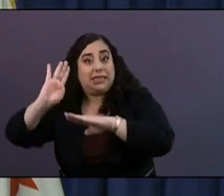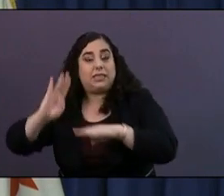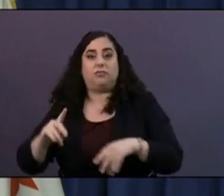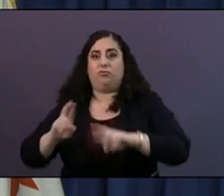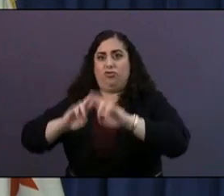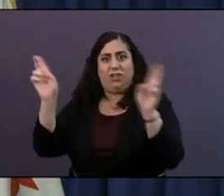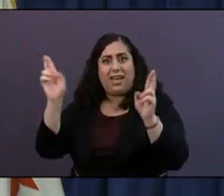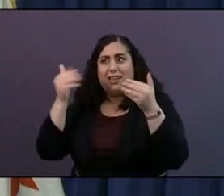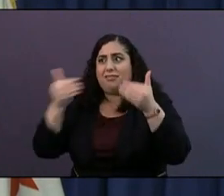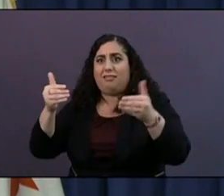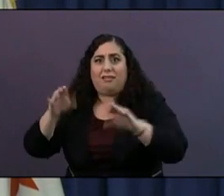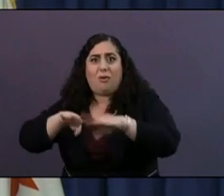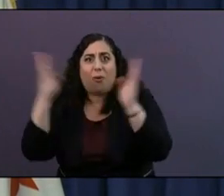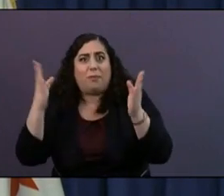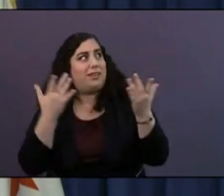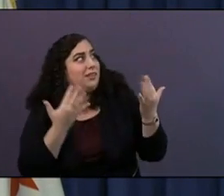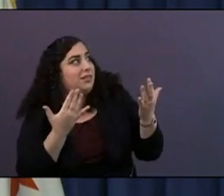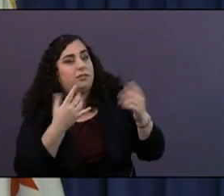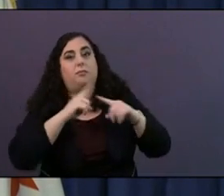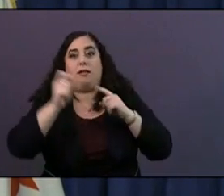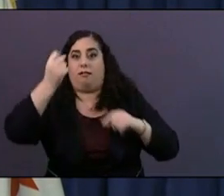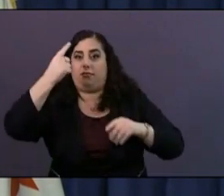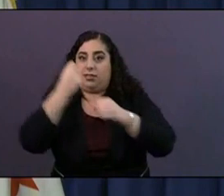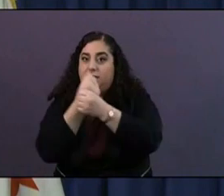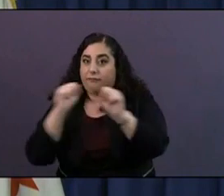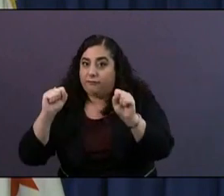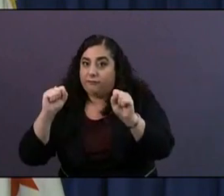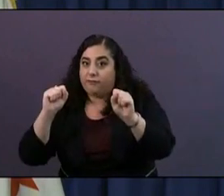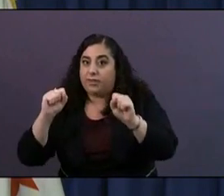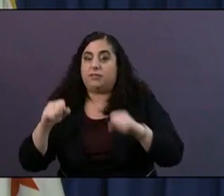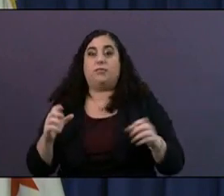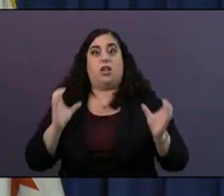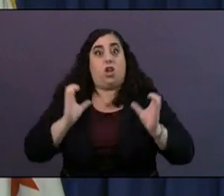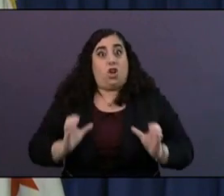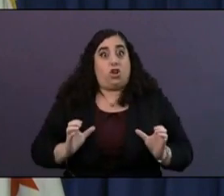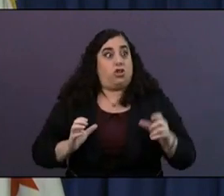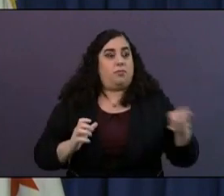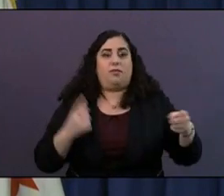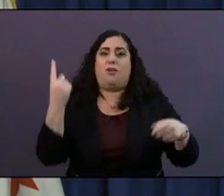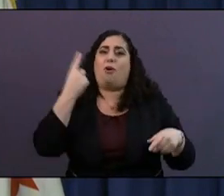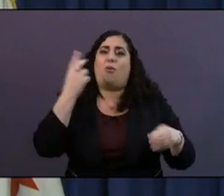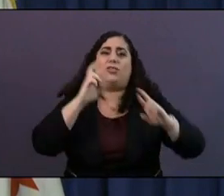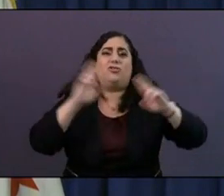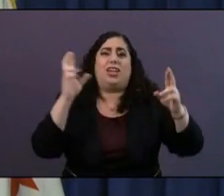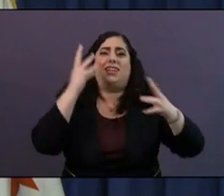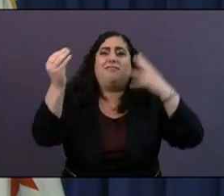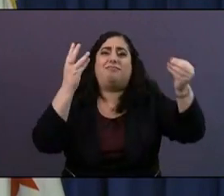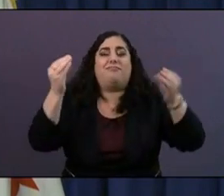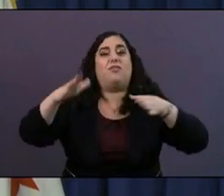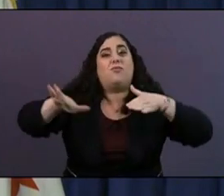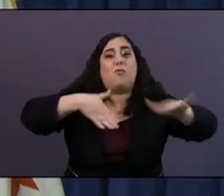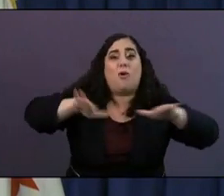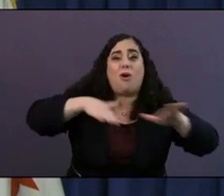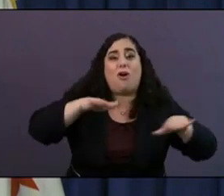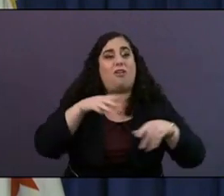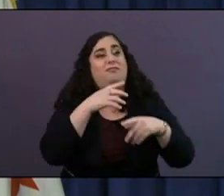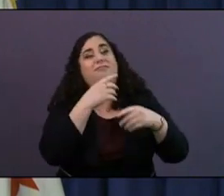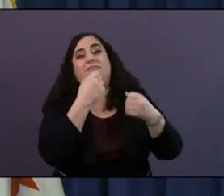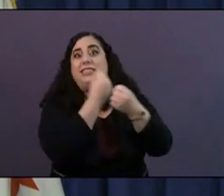Customers are ready to go outside again safely. And San Diegans are ready to earn a paycheck